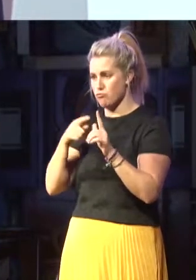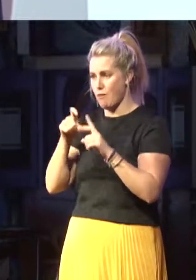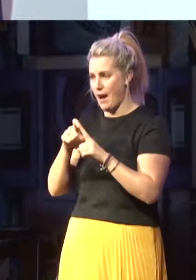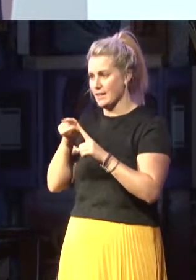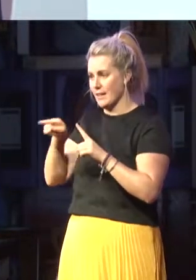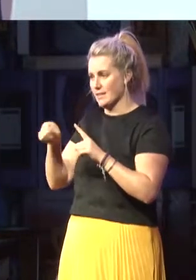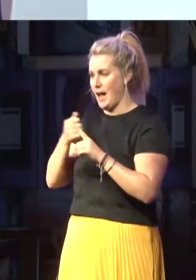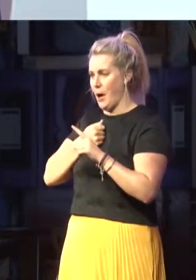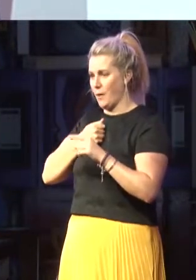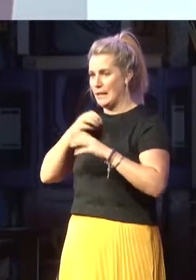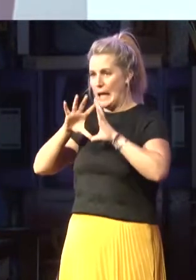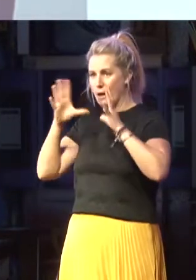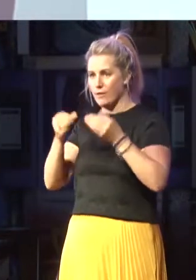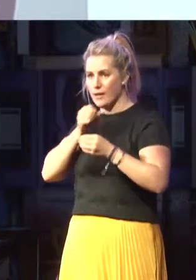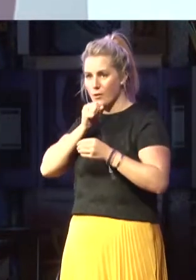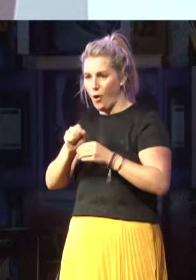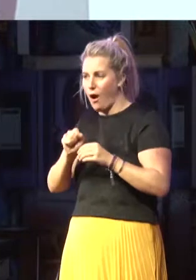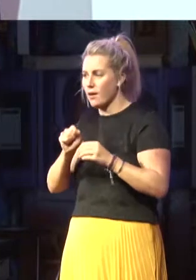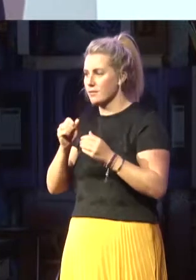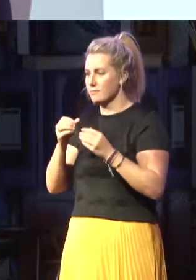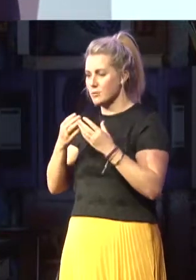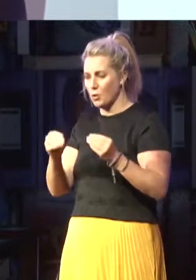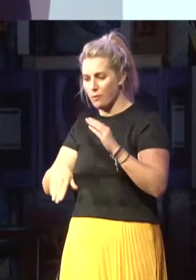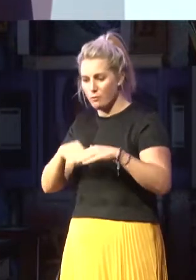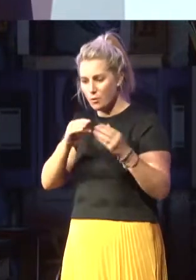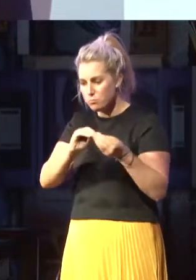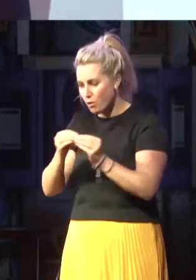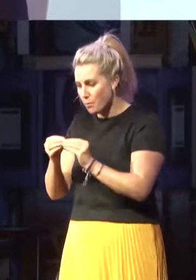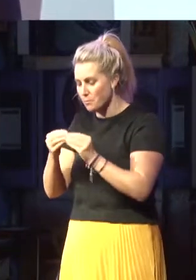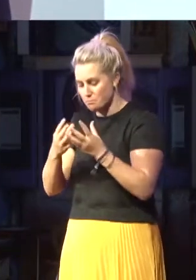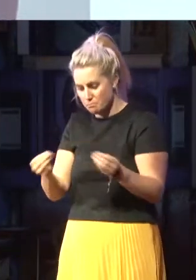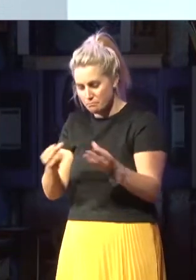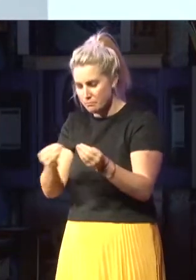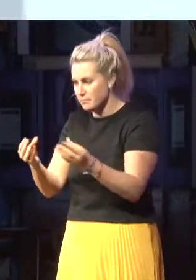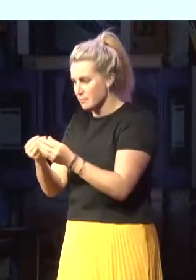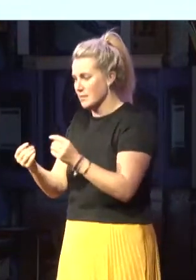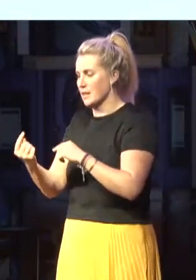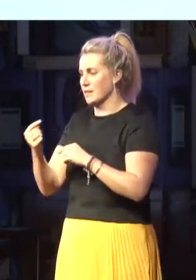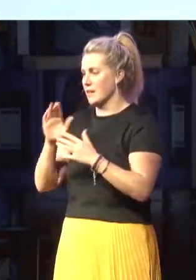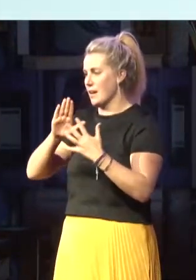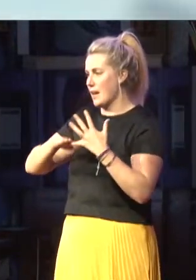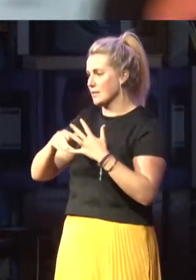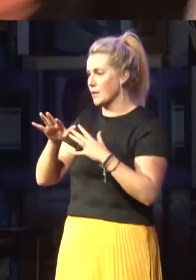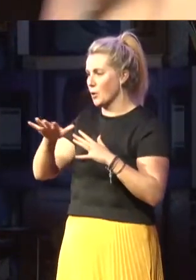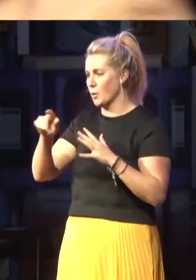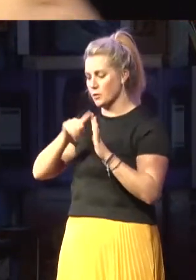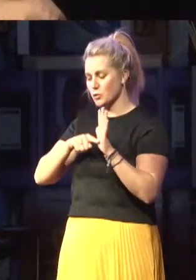Mr. Everything guy. He sort of solves all the problems and makes everything happen. And the lastly is Josh